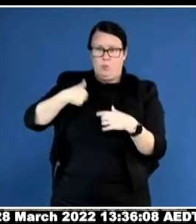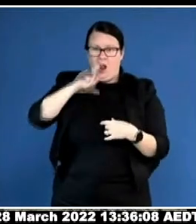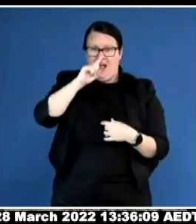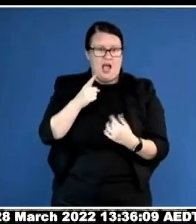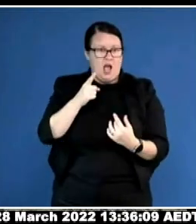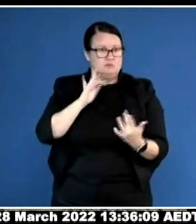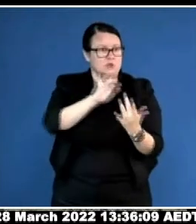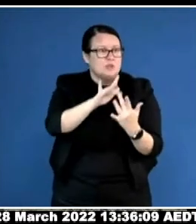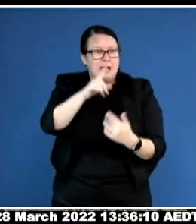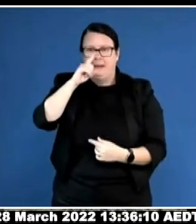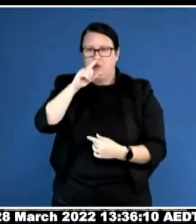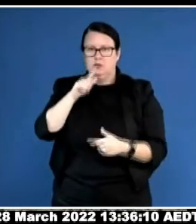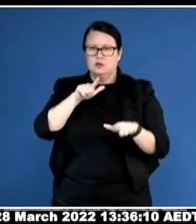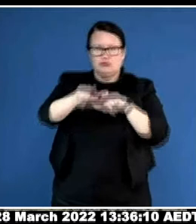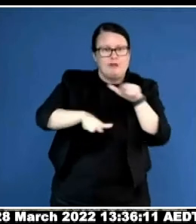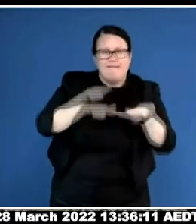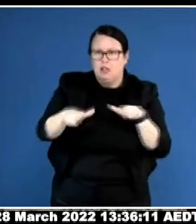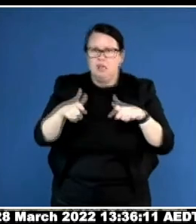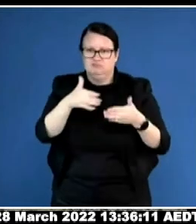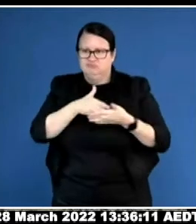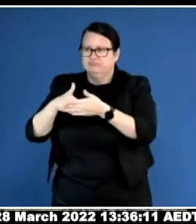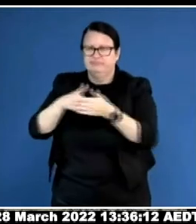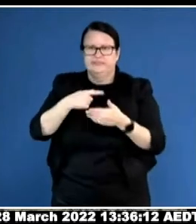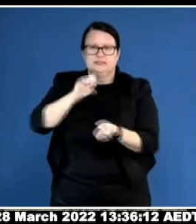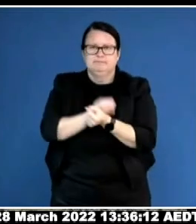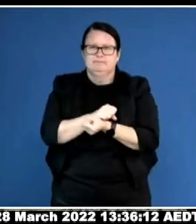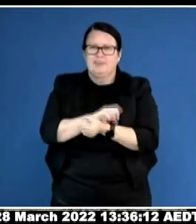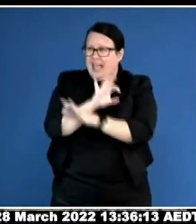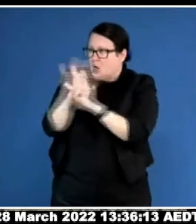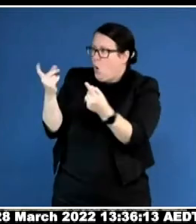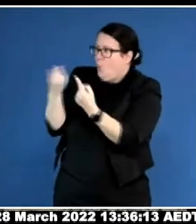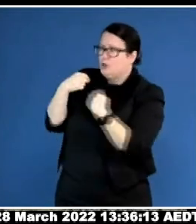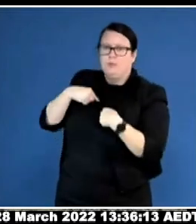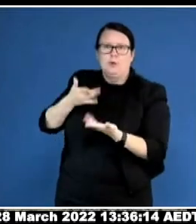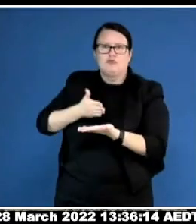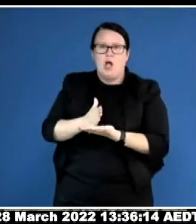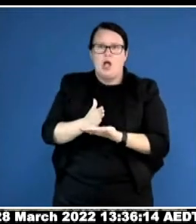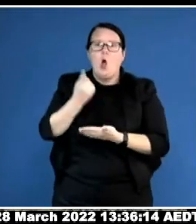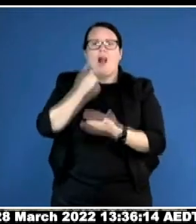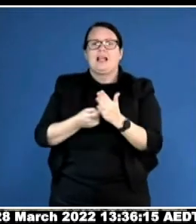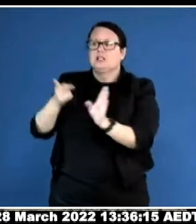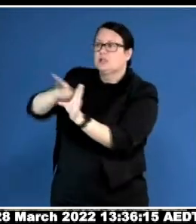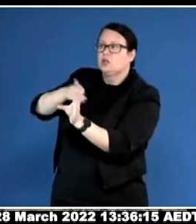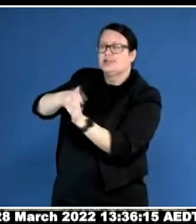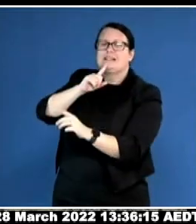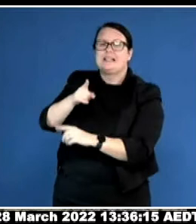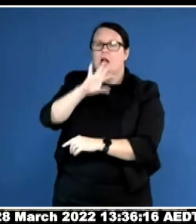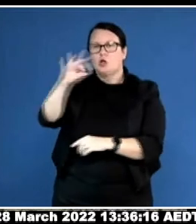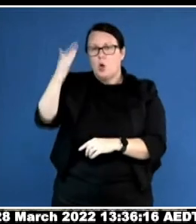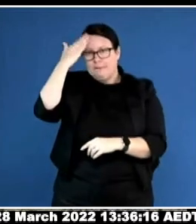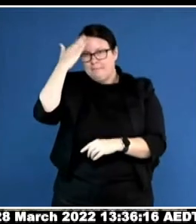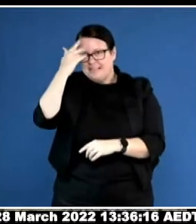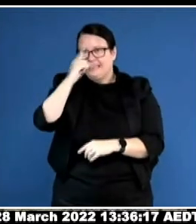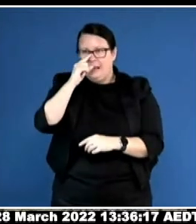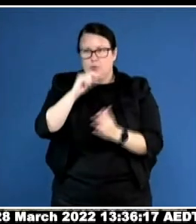And I didn't have communications with what were my rights in all of that, other than a psychiatrist saying, I can say that you weren't mentally capable of signing